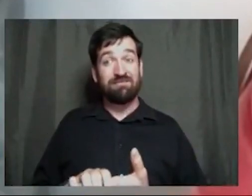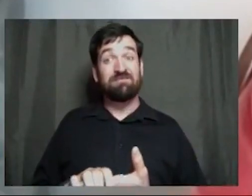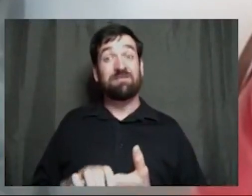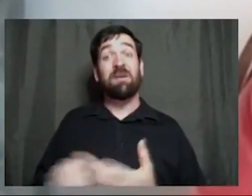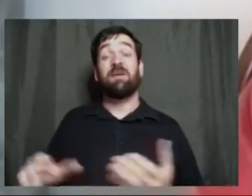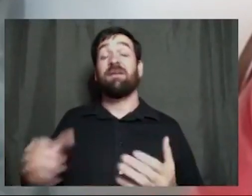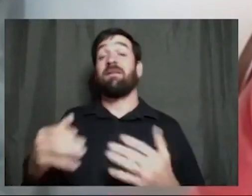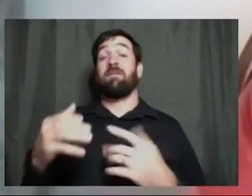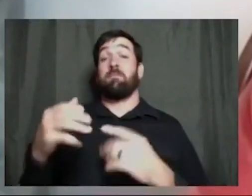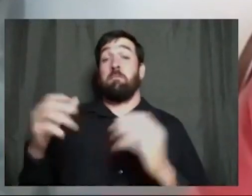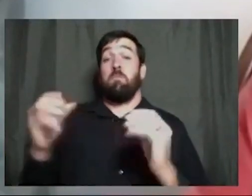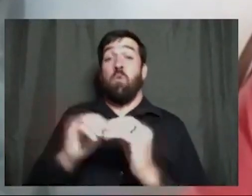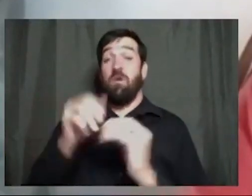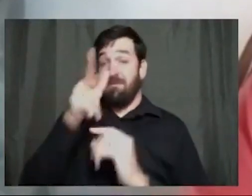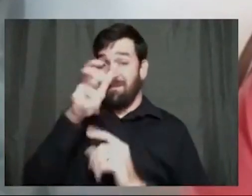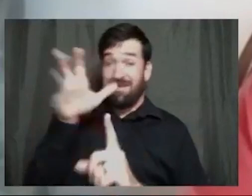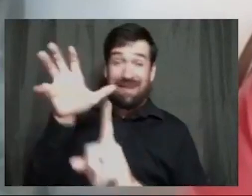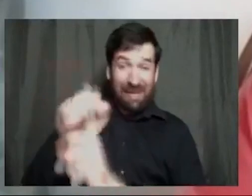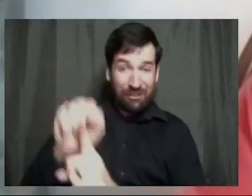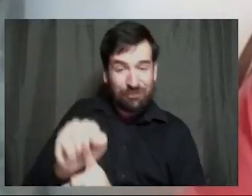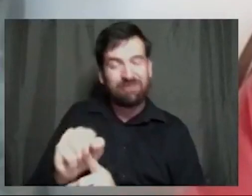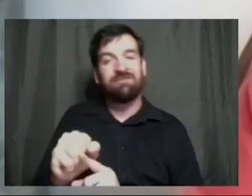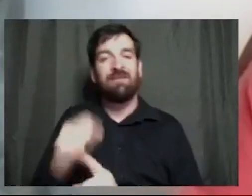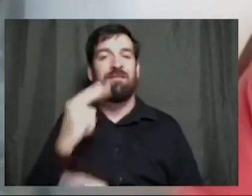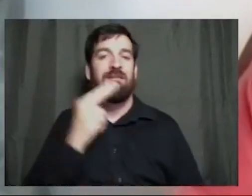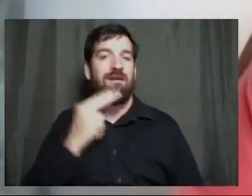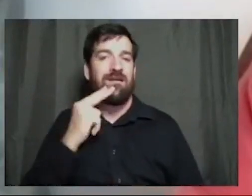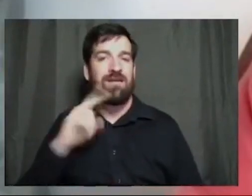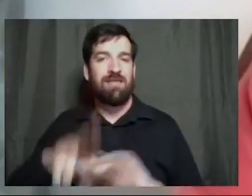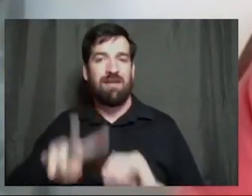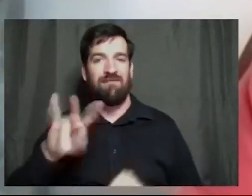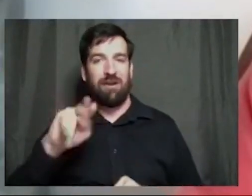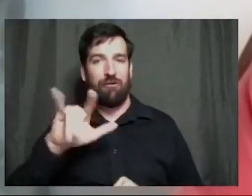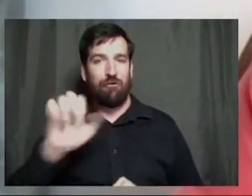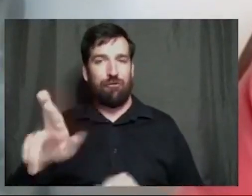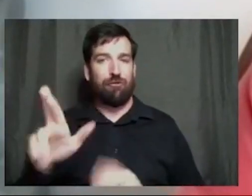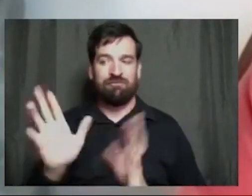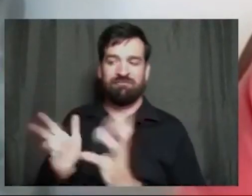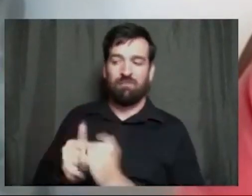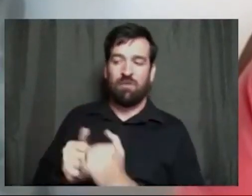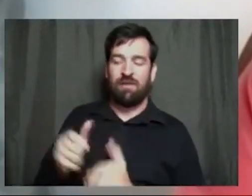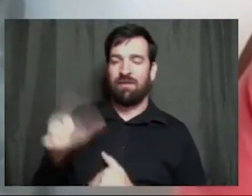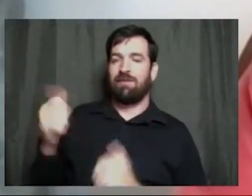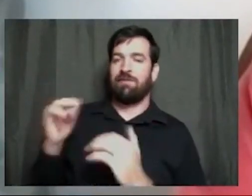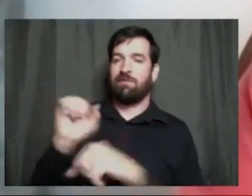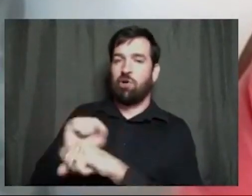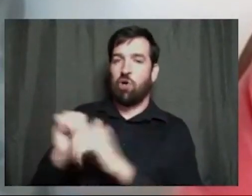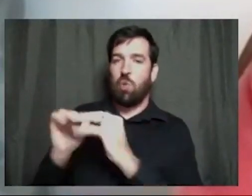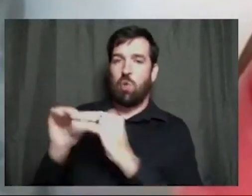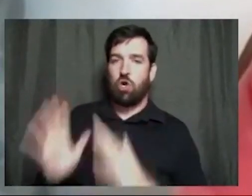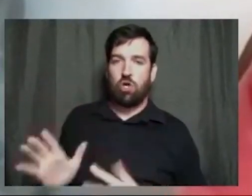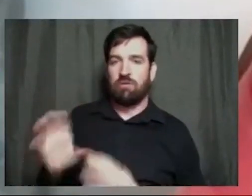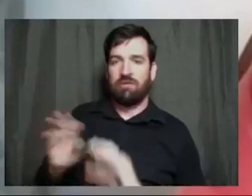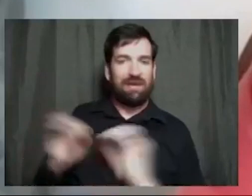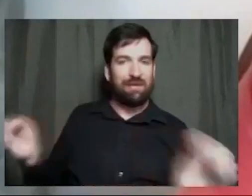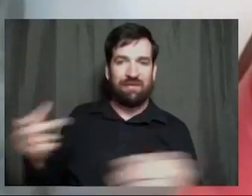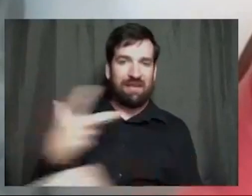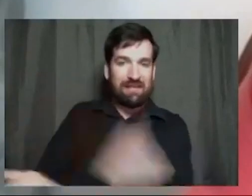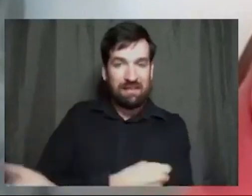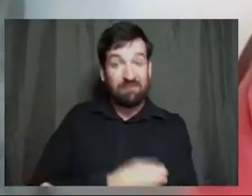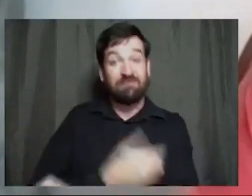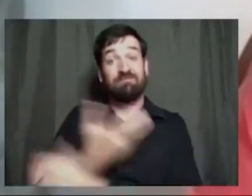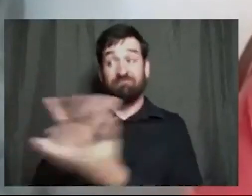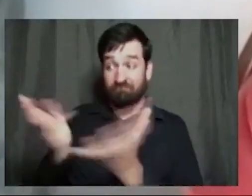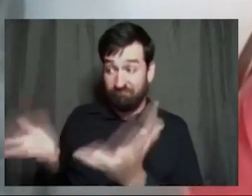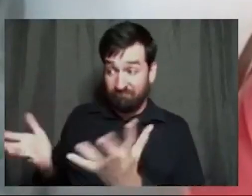vinegar. And through a really nice conversation, a coworker of mine who wasn't vaccinated went and got vaccinated.